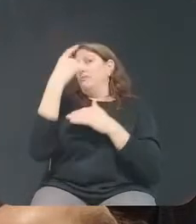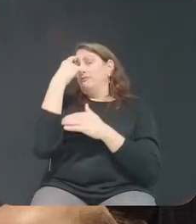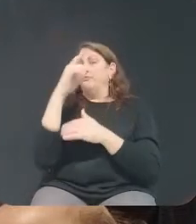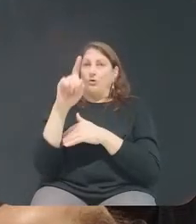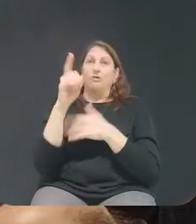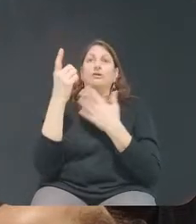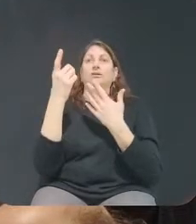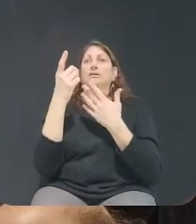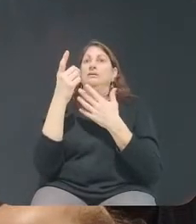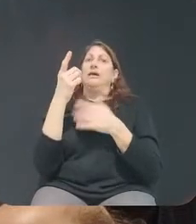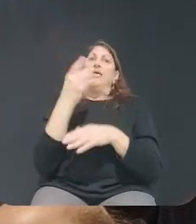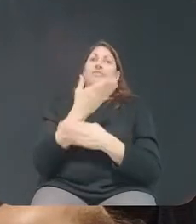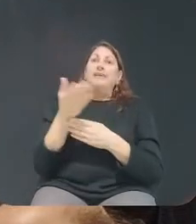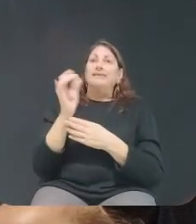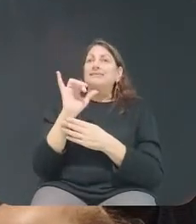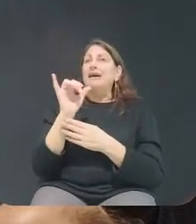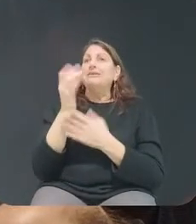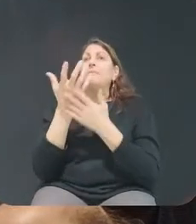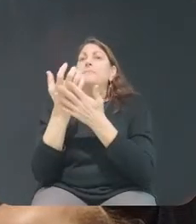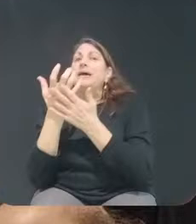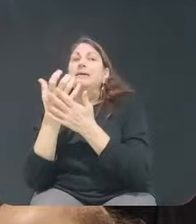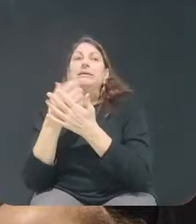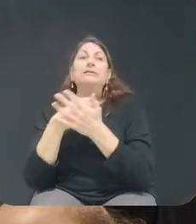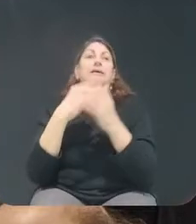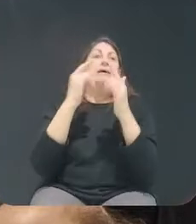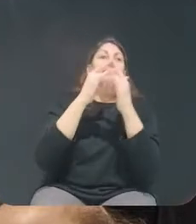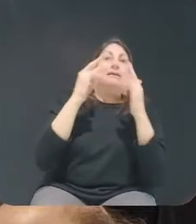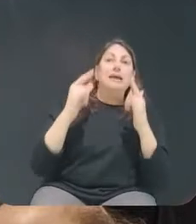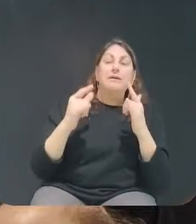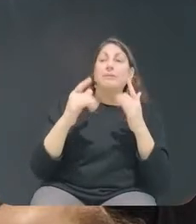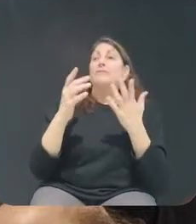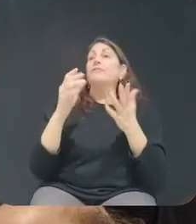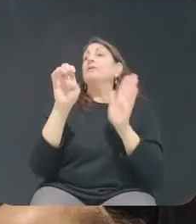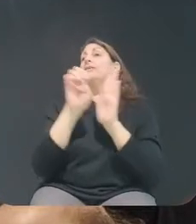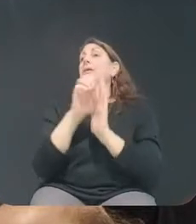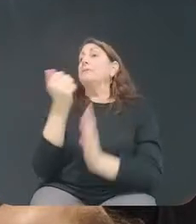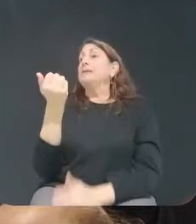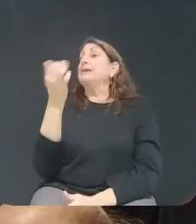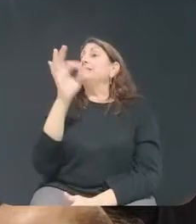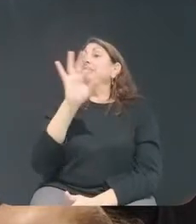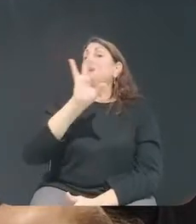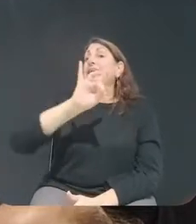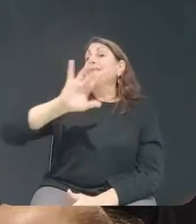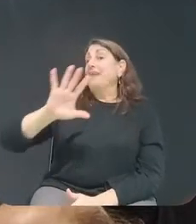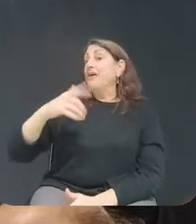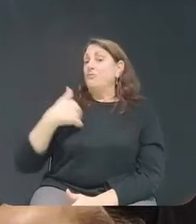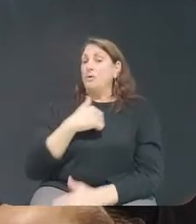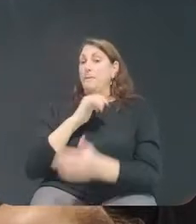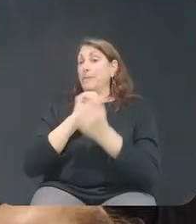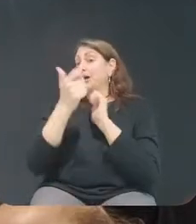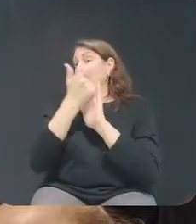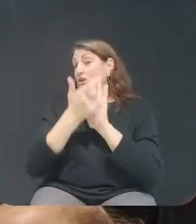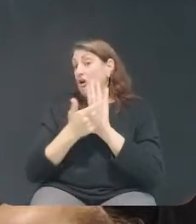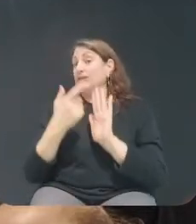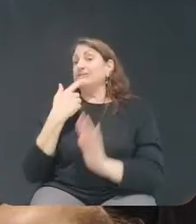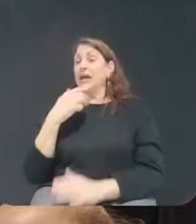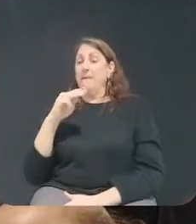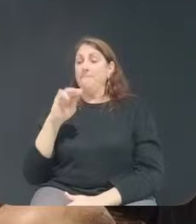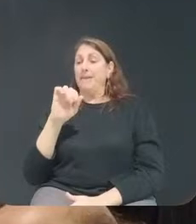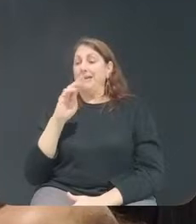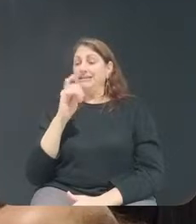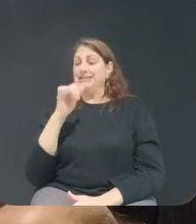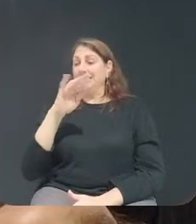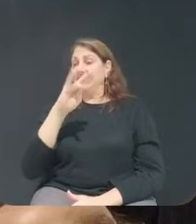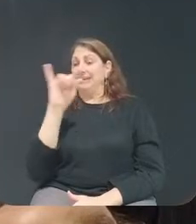were passed by City Council. For example, in 1985, the city passed an ordinance redefining menacing behavior